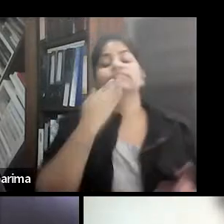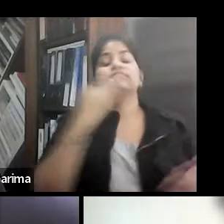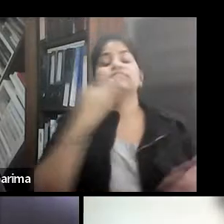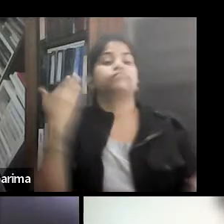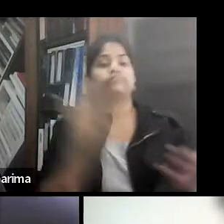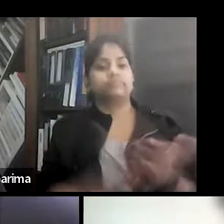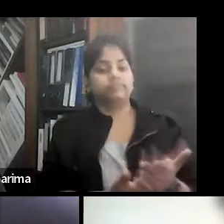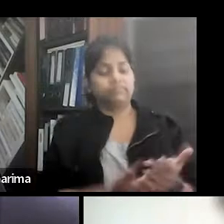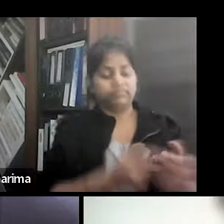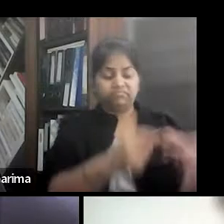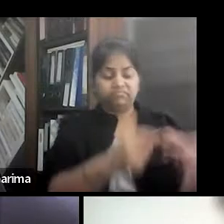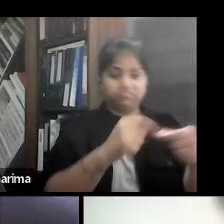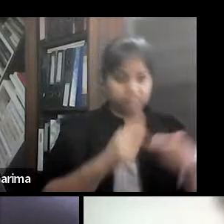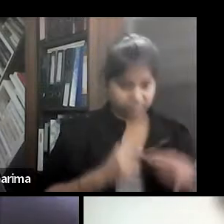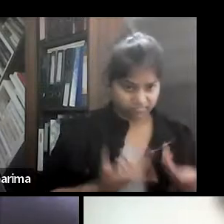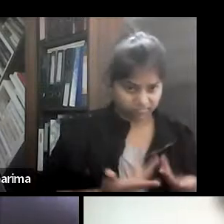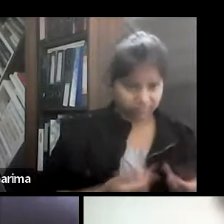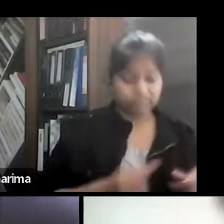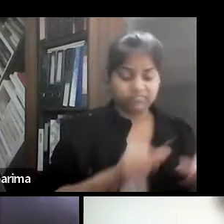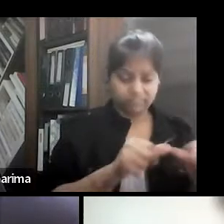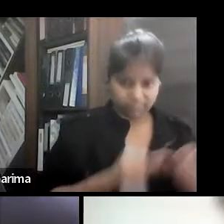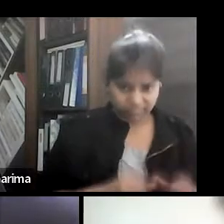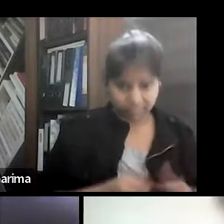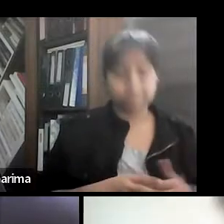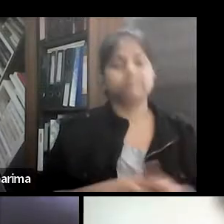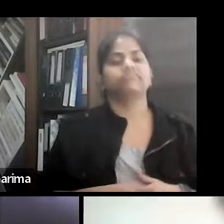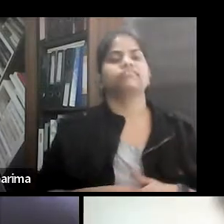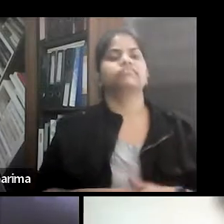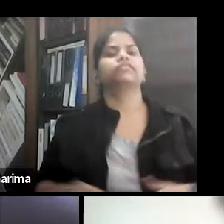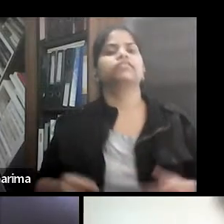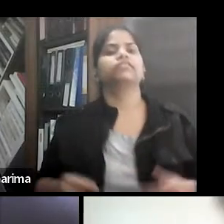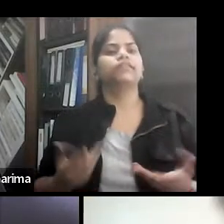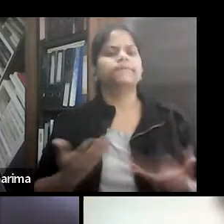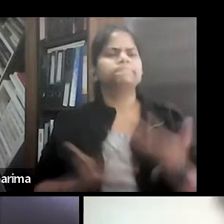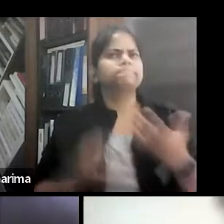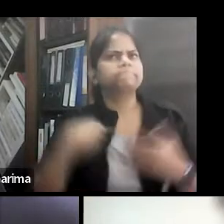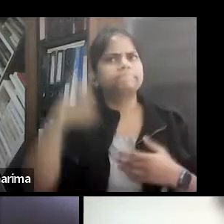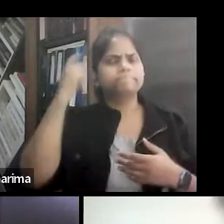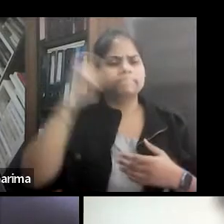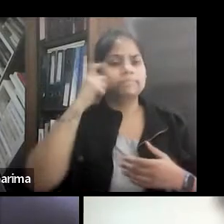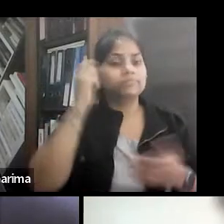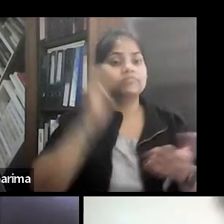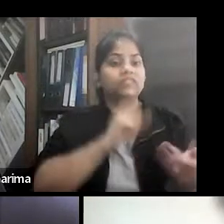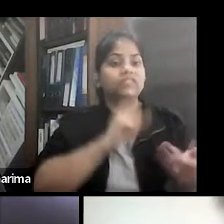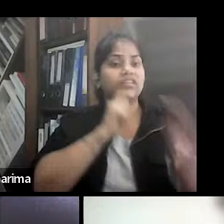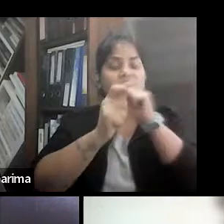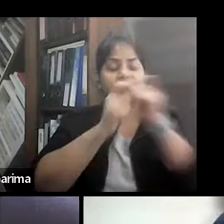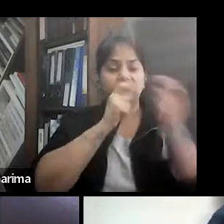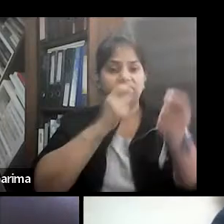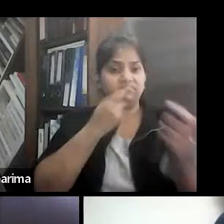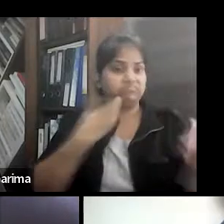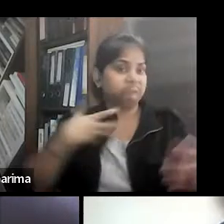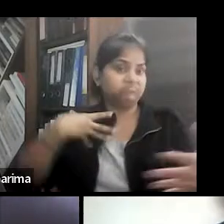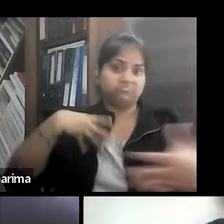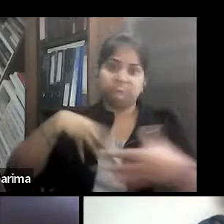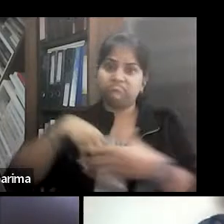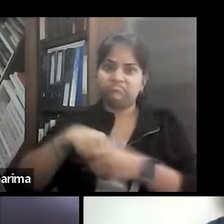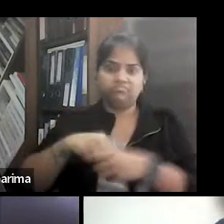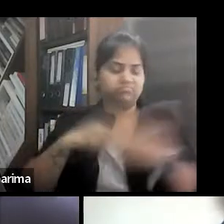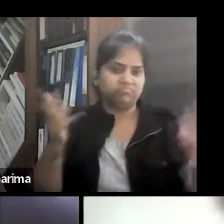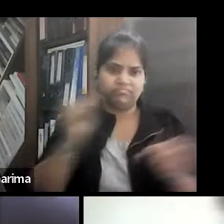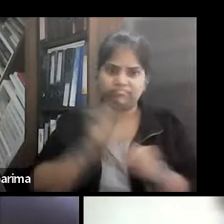your comments and comment and question. And I think the media, mass media, is contributing a lot about